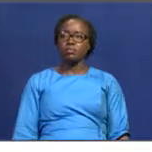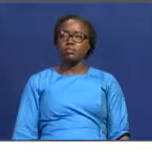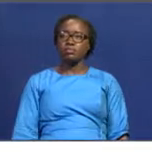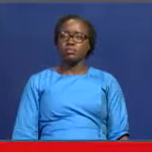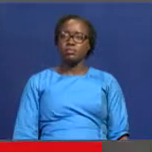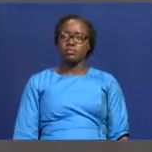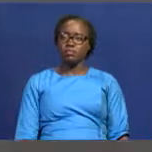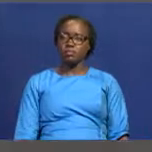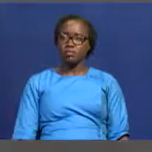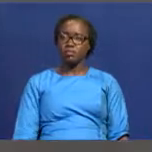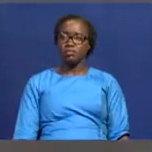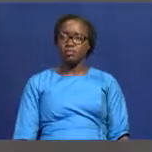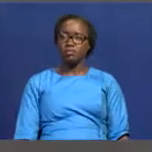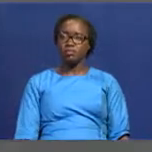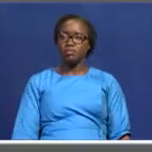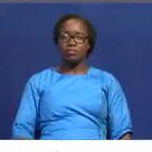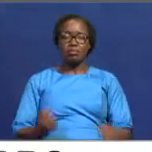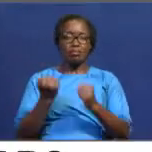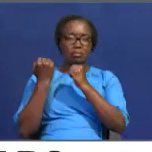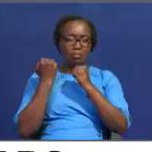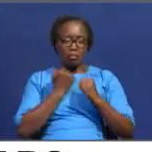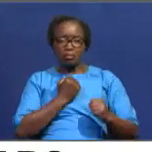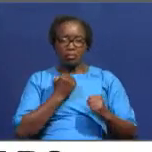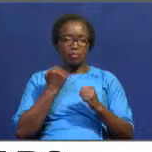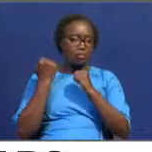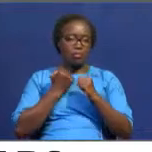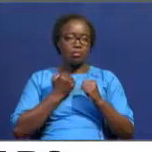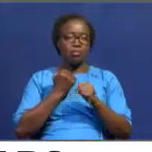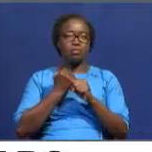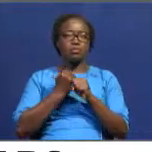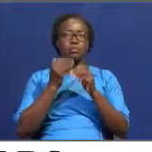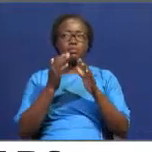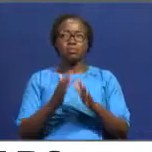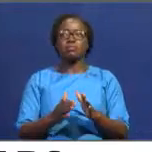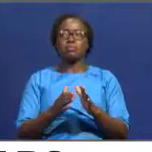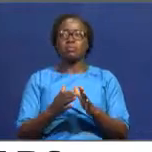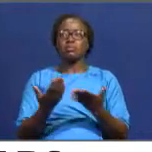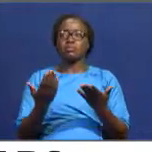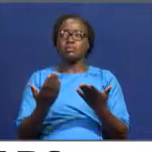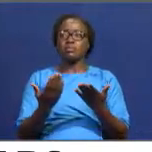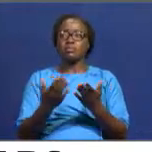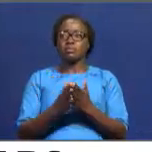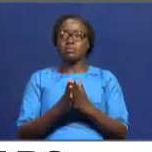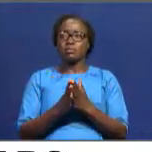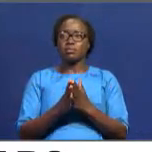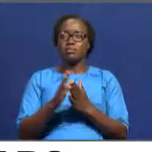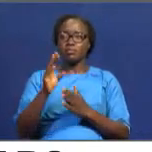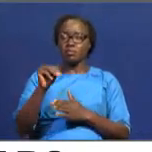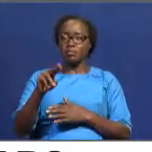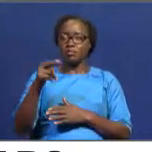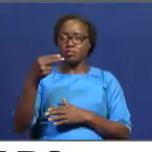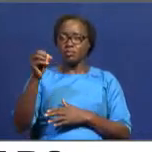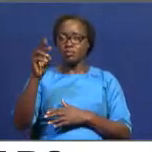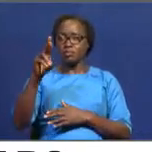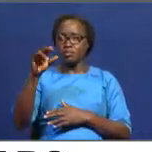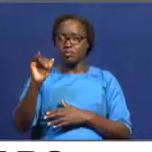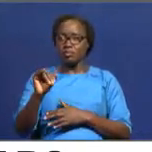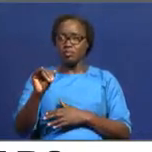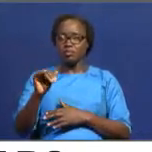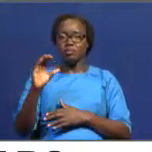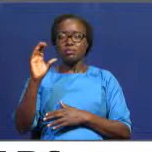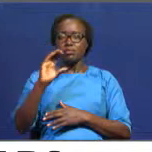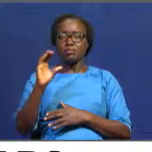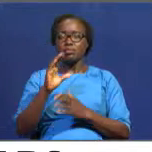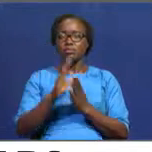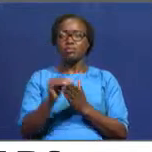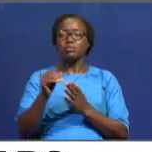And now to the agricultural fields, where sugarcane plantation workers at three state-owned millers, namely Muhoroni, Chemelil and Sony,